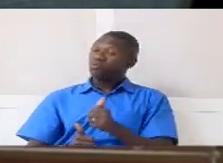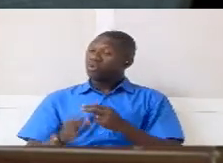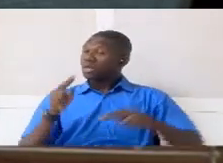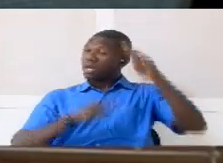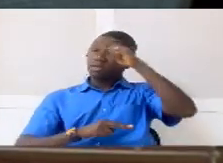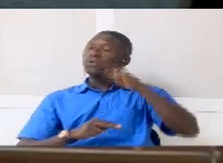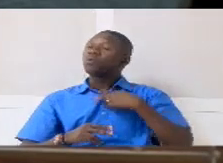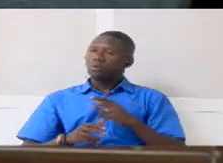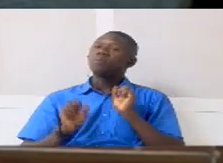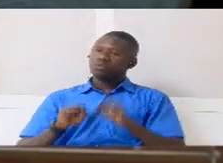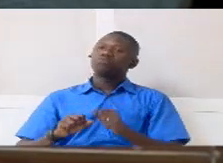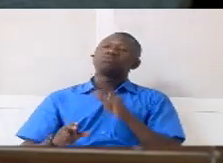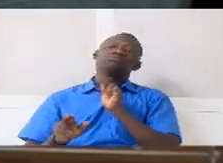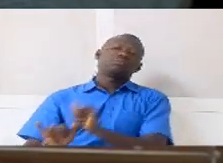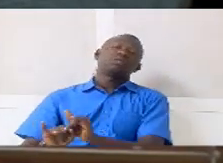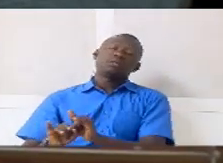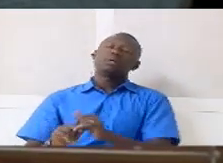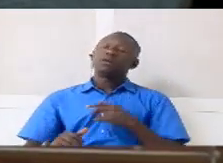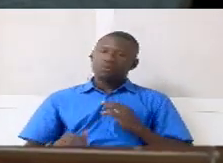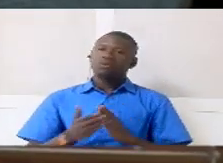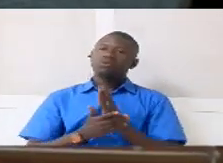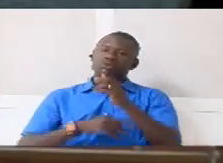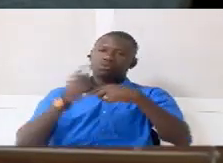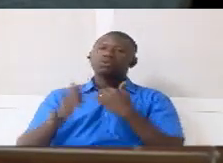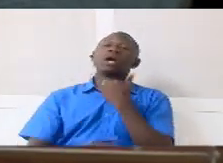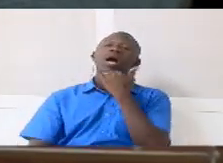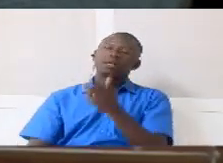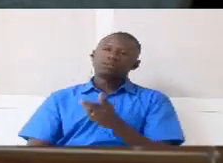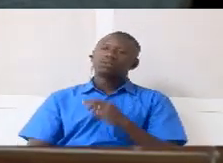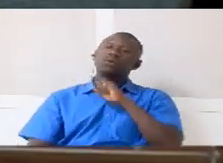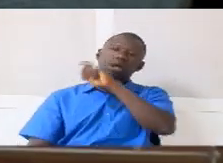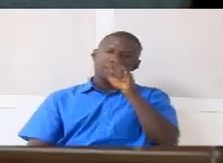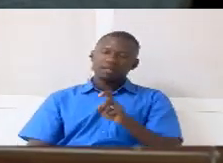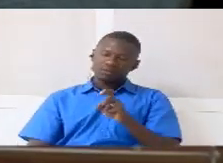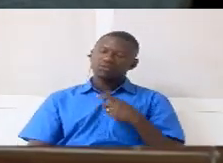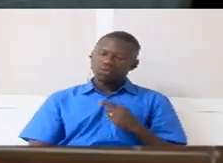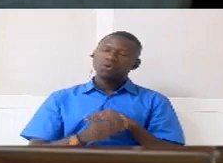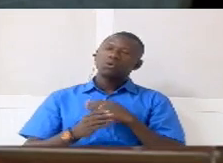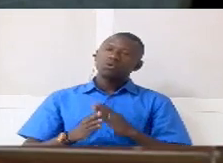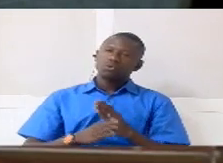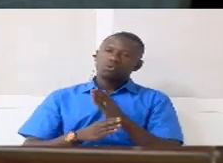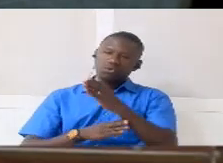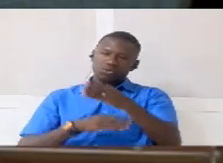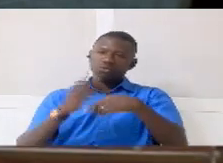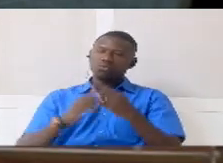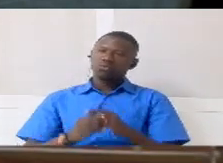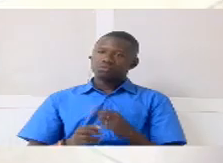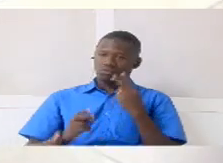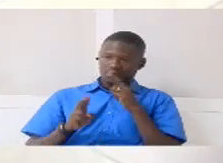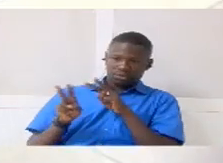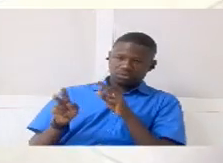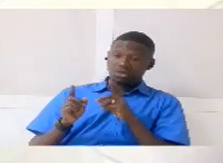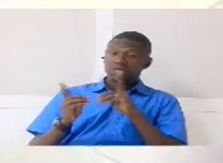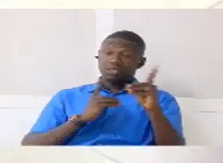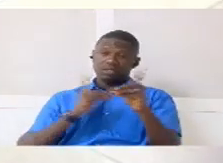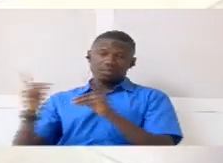be. And we continue to ask us, we continue to observe social distances and